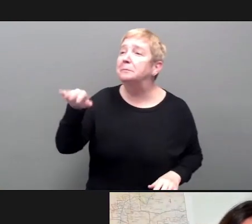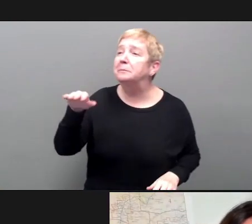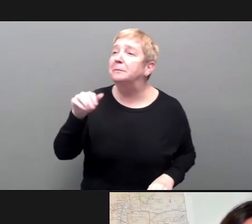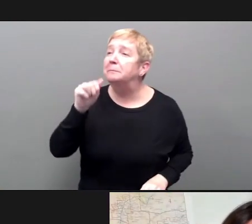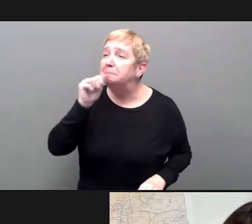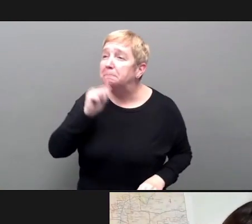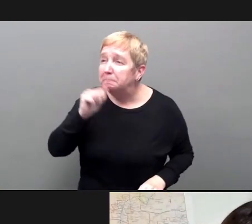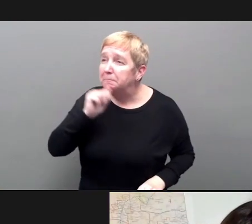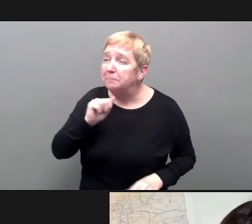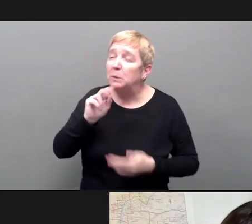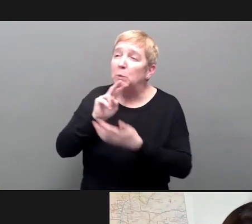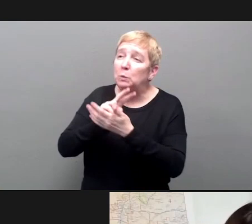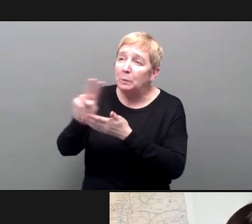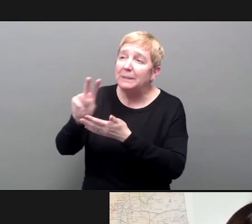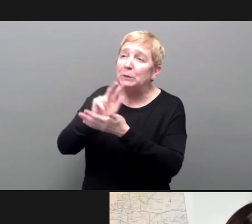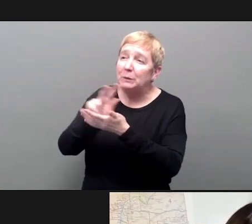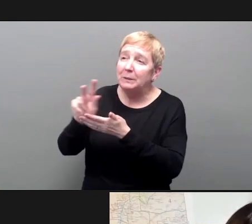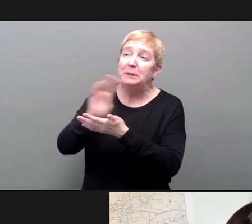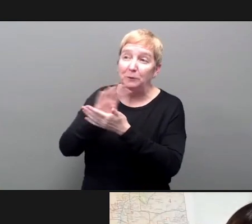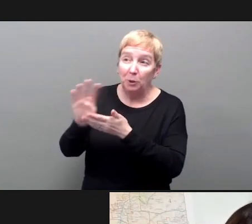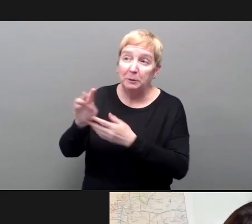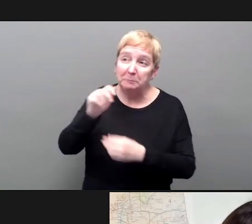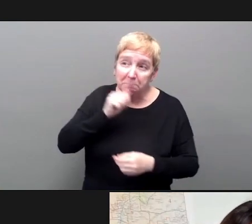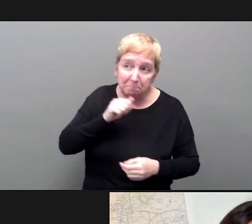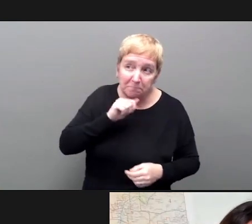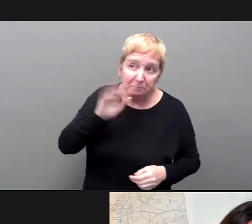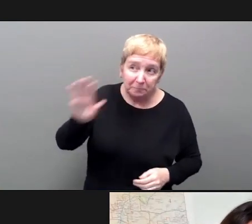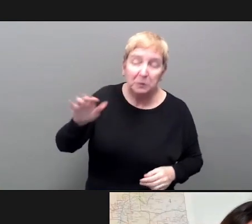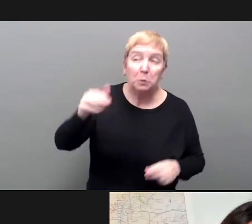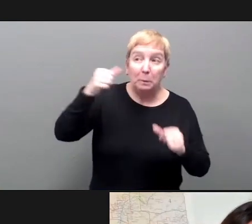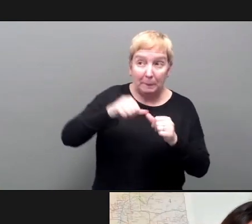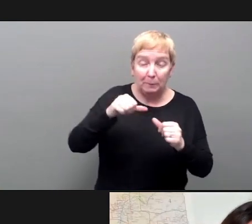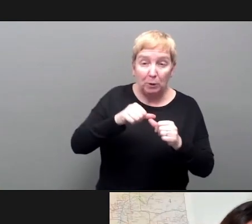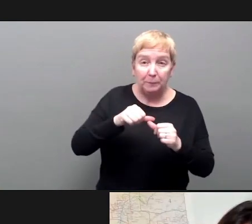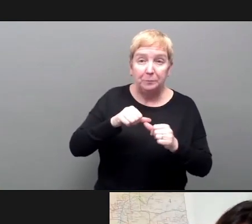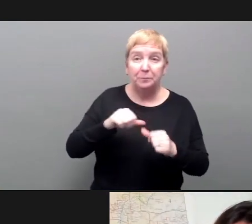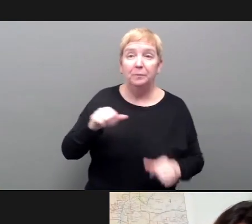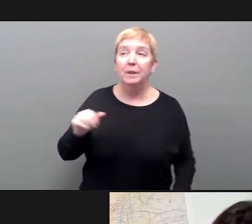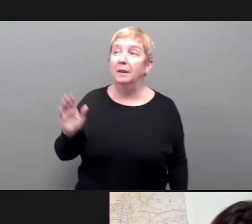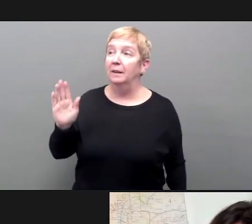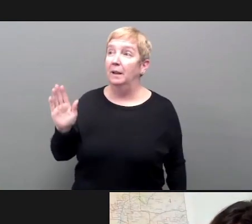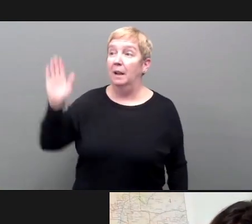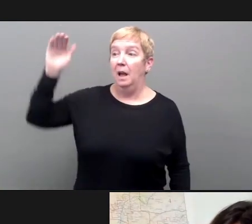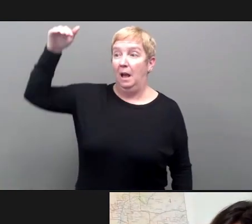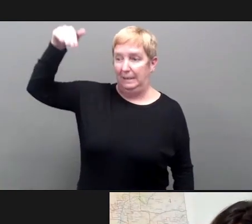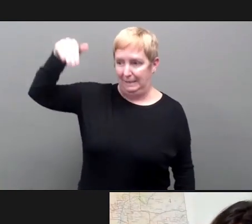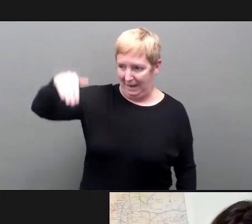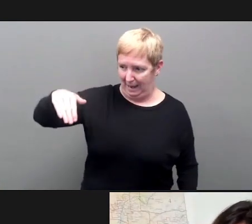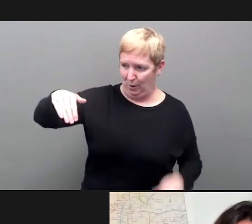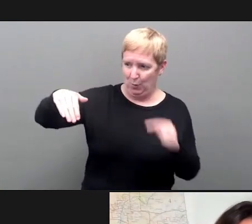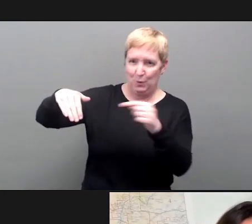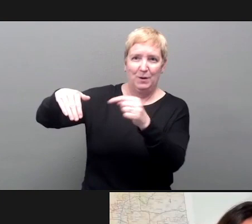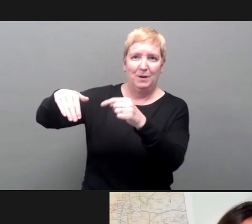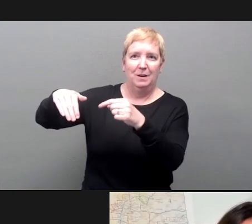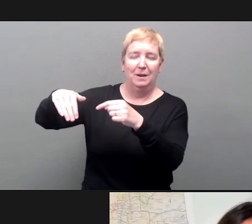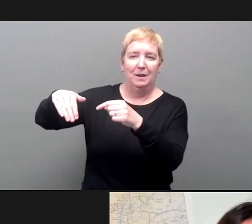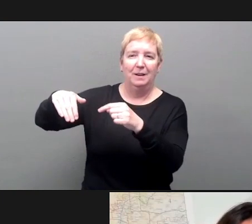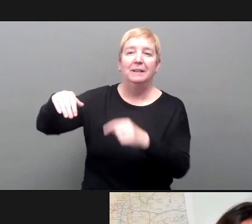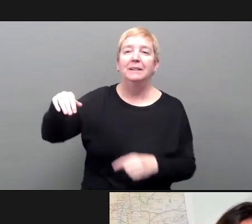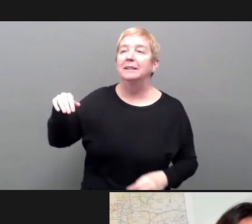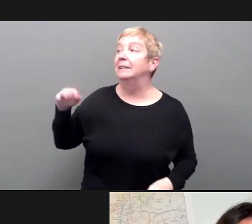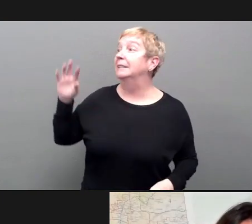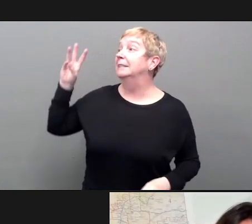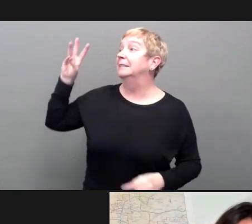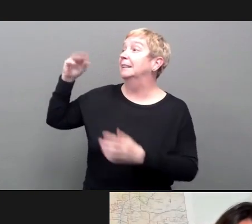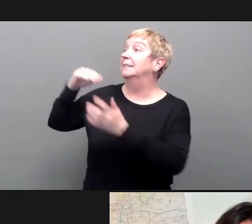4 weeks, okay? Like, remember that being on the downturn from like 6,000 cases a